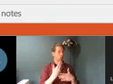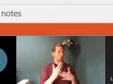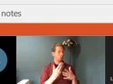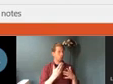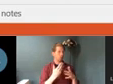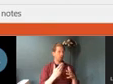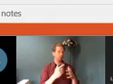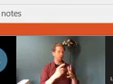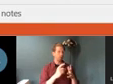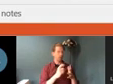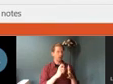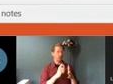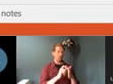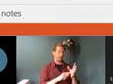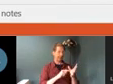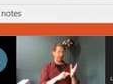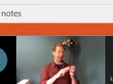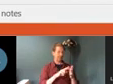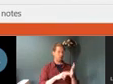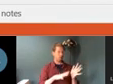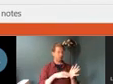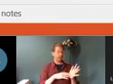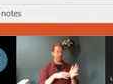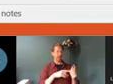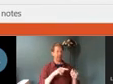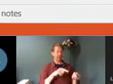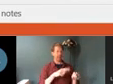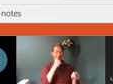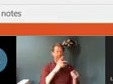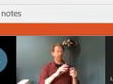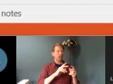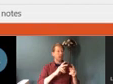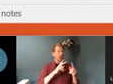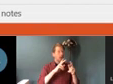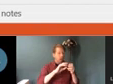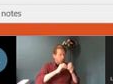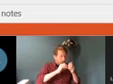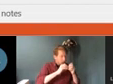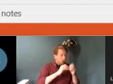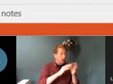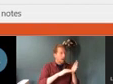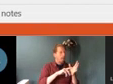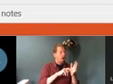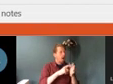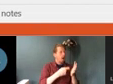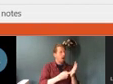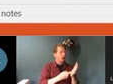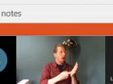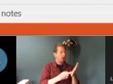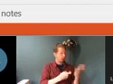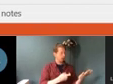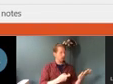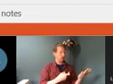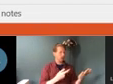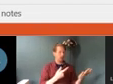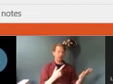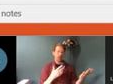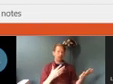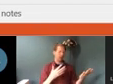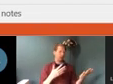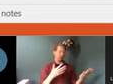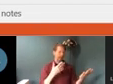just explained. But now it is able to generate markers that are comparable to these home testing